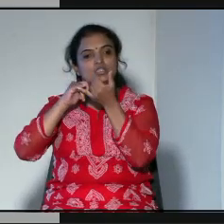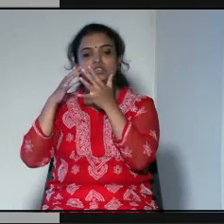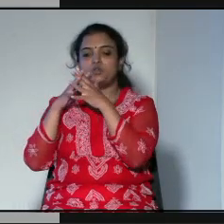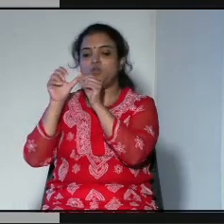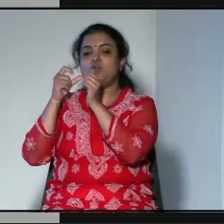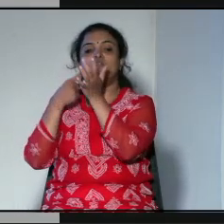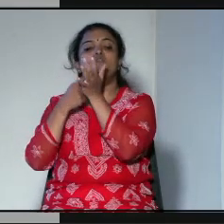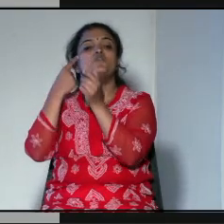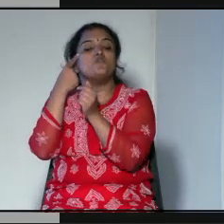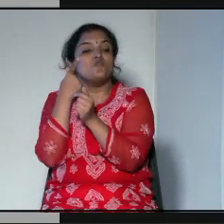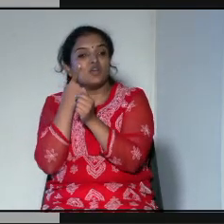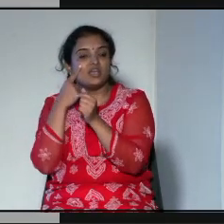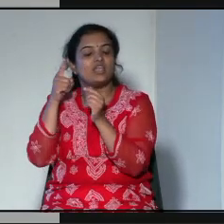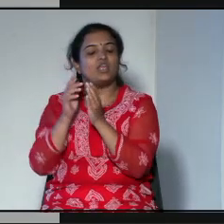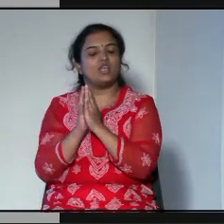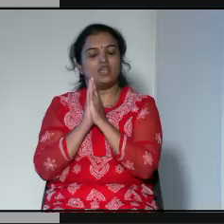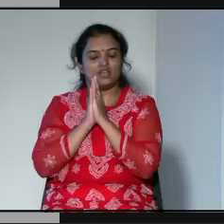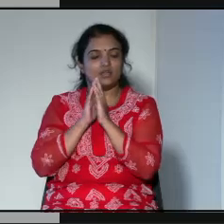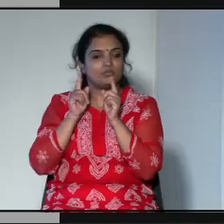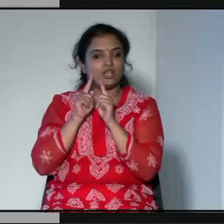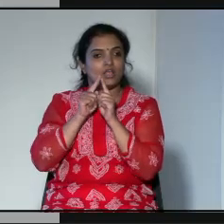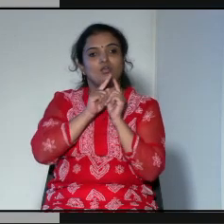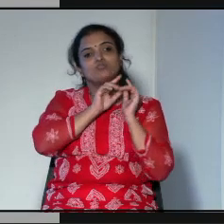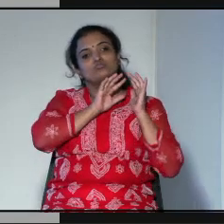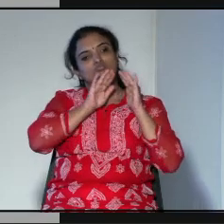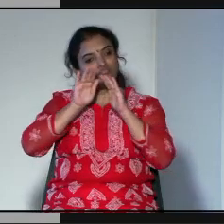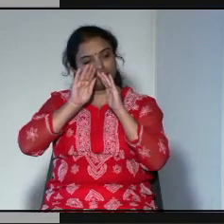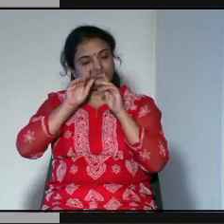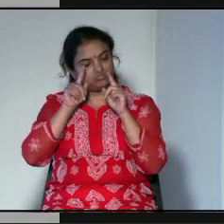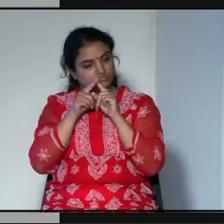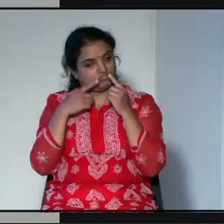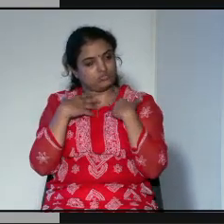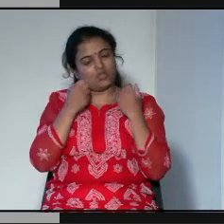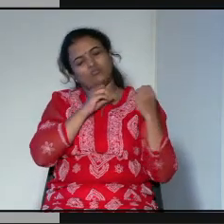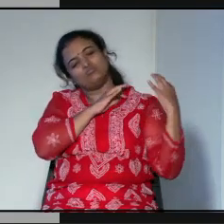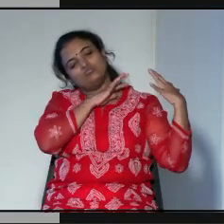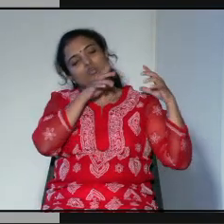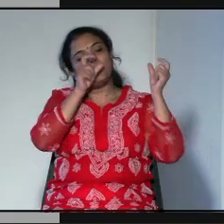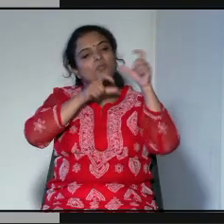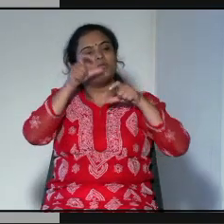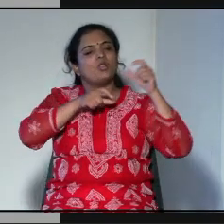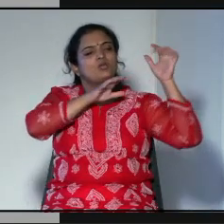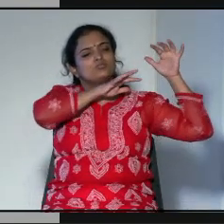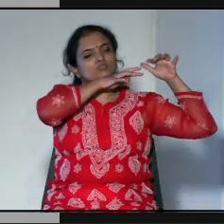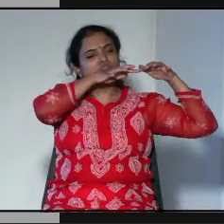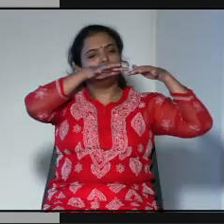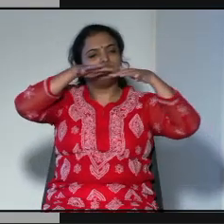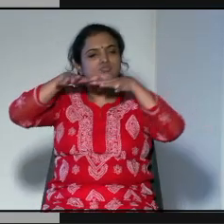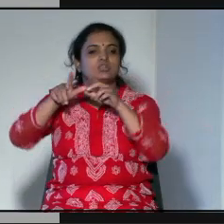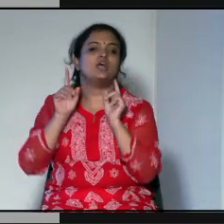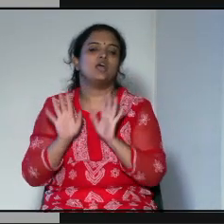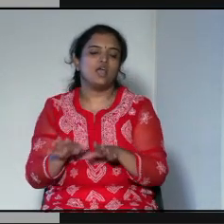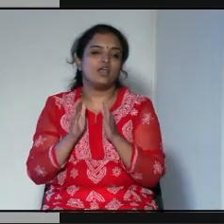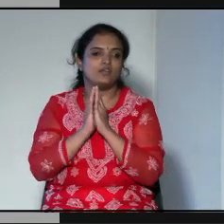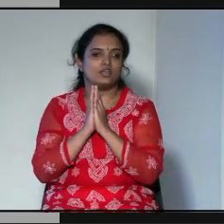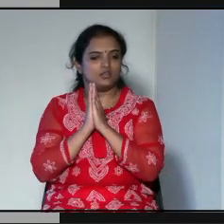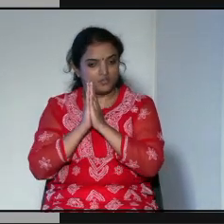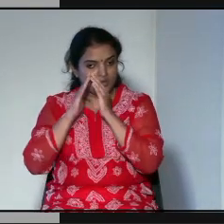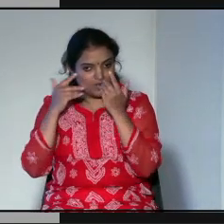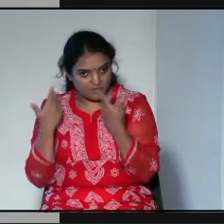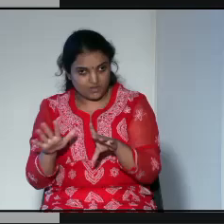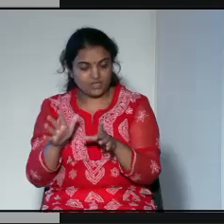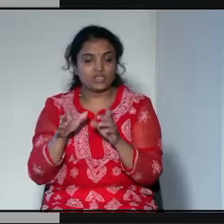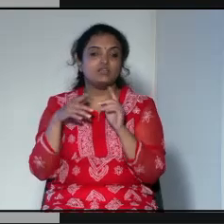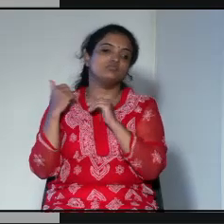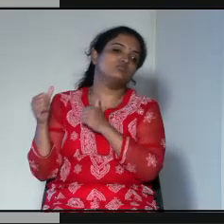this 60s photograph is the closest I come to thinking about that. In Meera Mukherjee's personal memoirs of